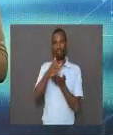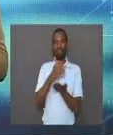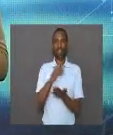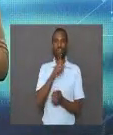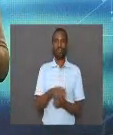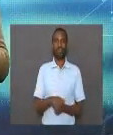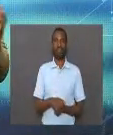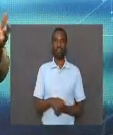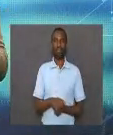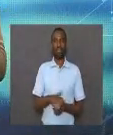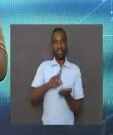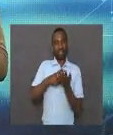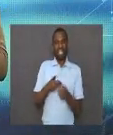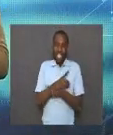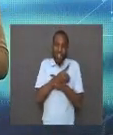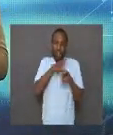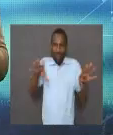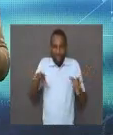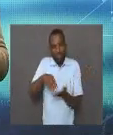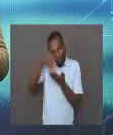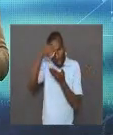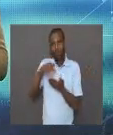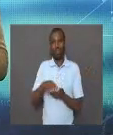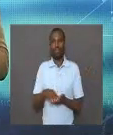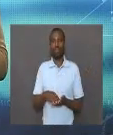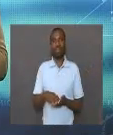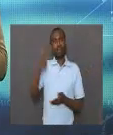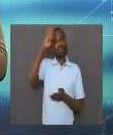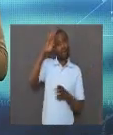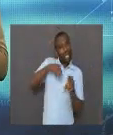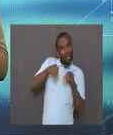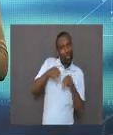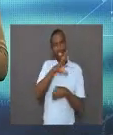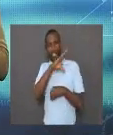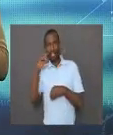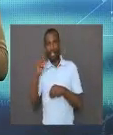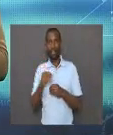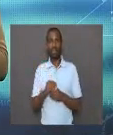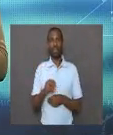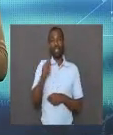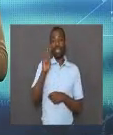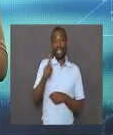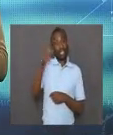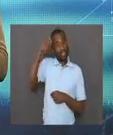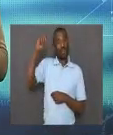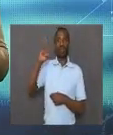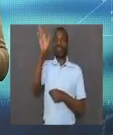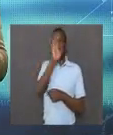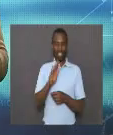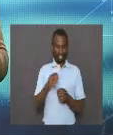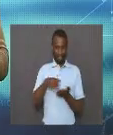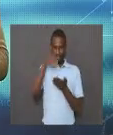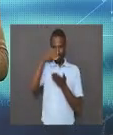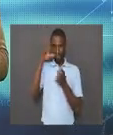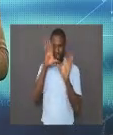This concludes today's lesson. We have learned about diffusion, Brownian motion,